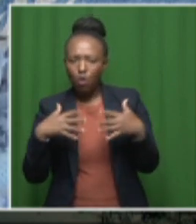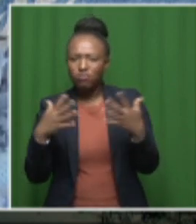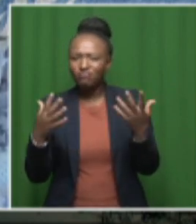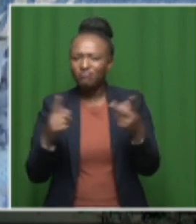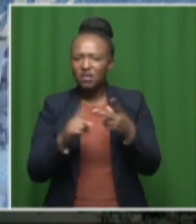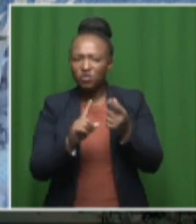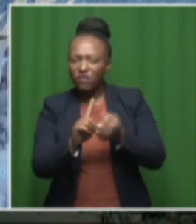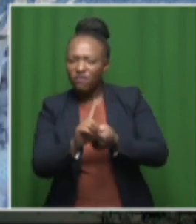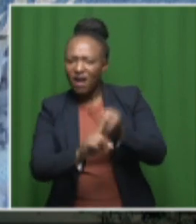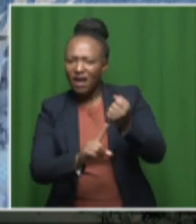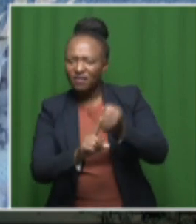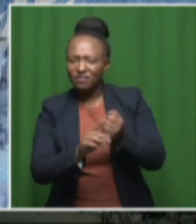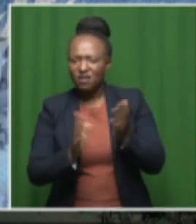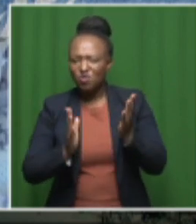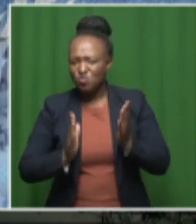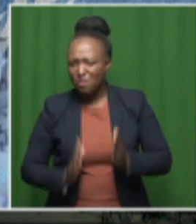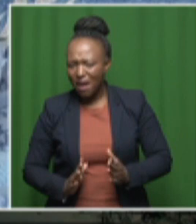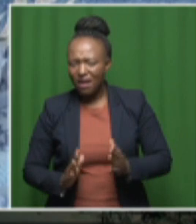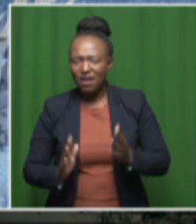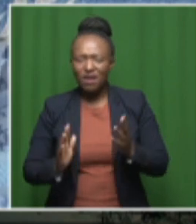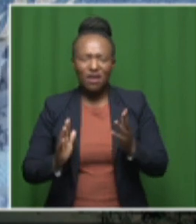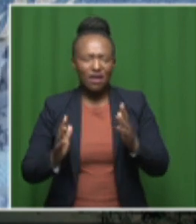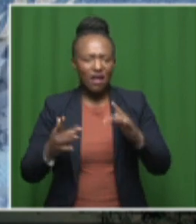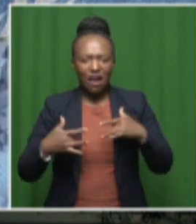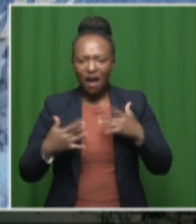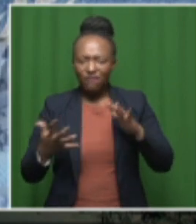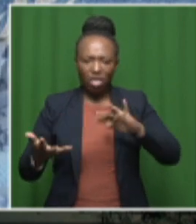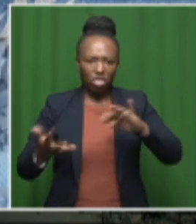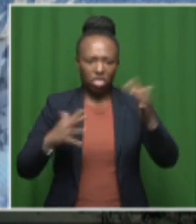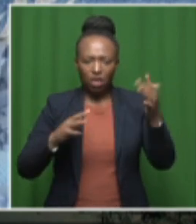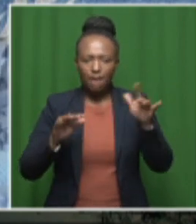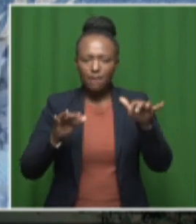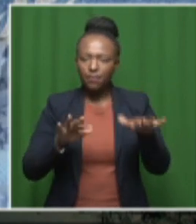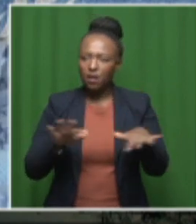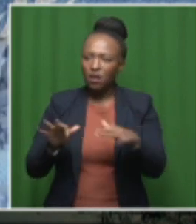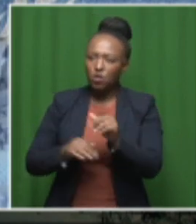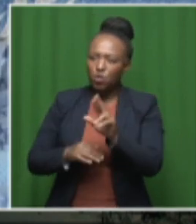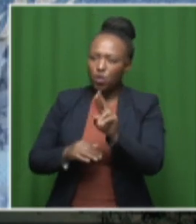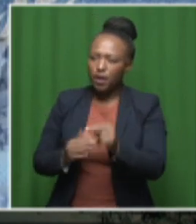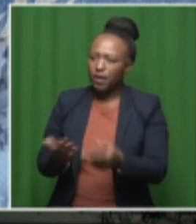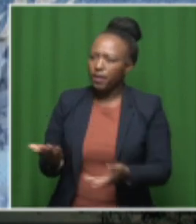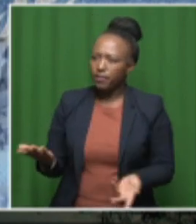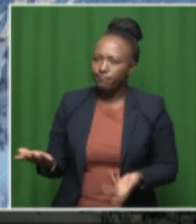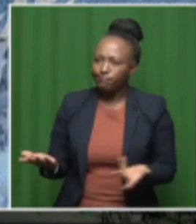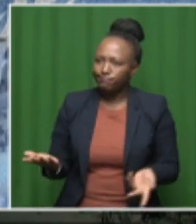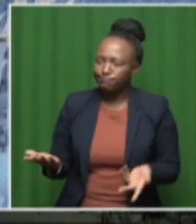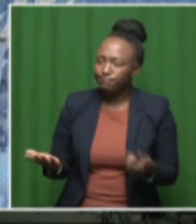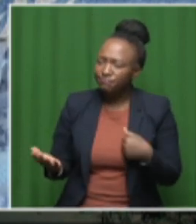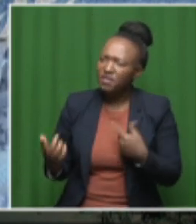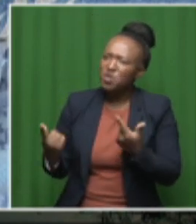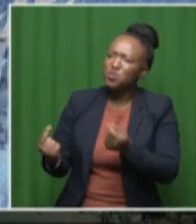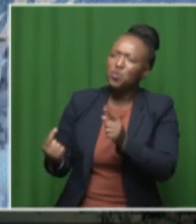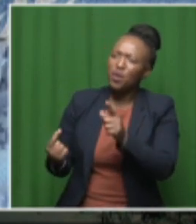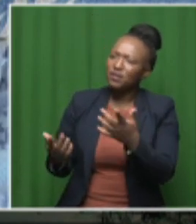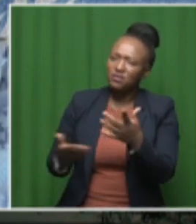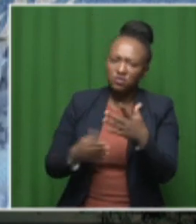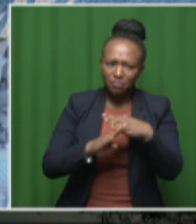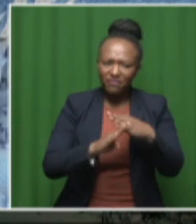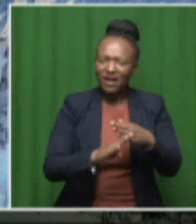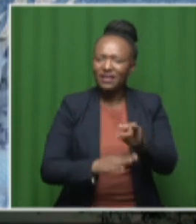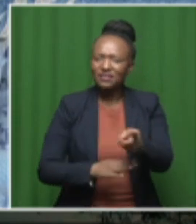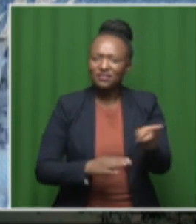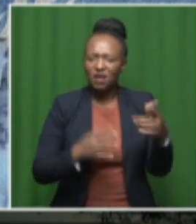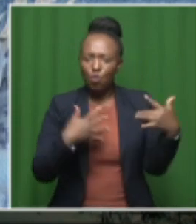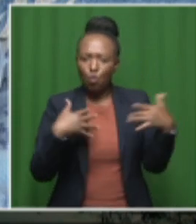humanitarian crises that are coming up all over the place, and yet people are looking to the UN and saying, what are you doing to prevent this? And we